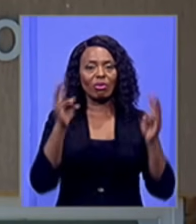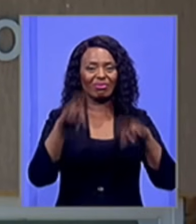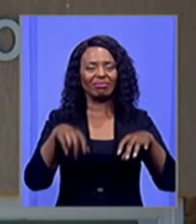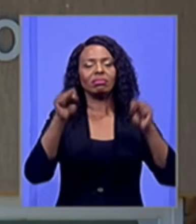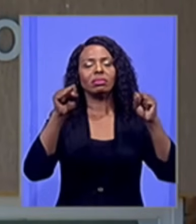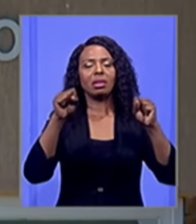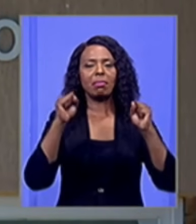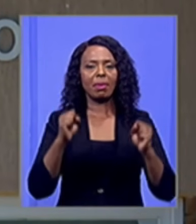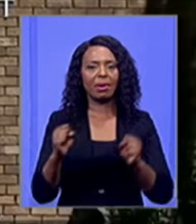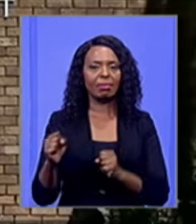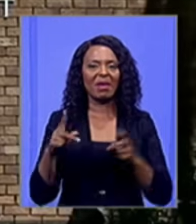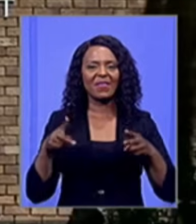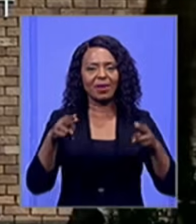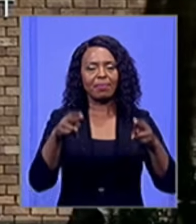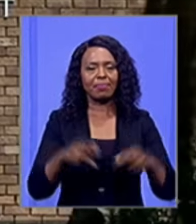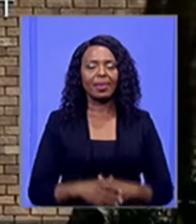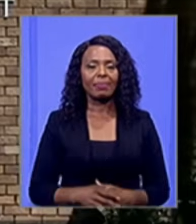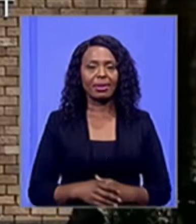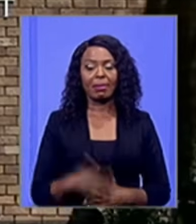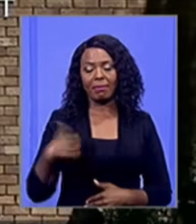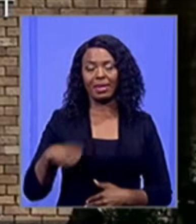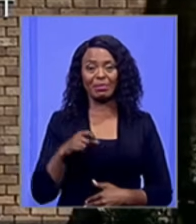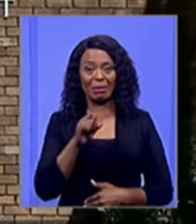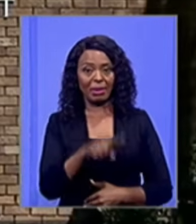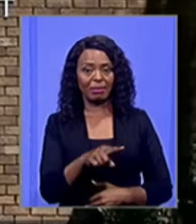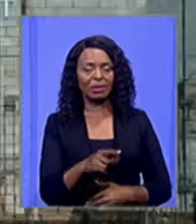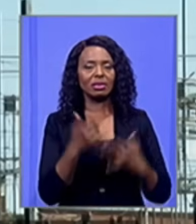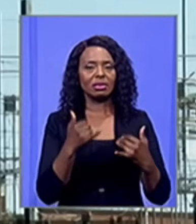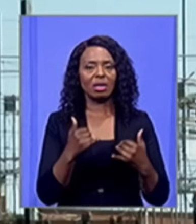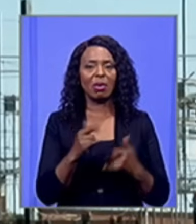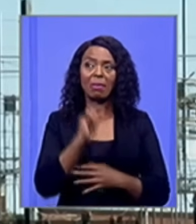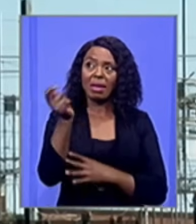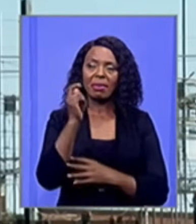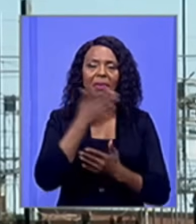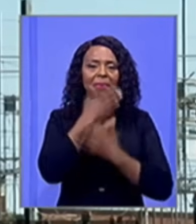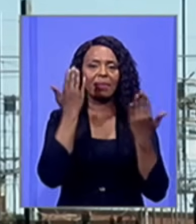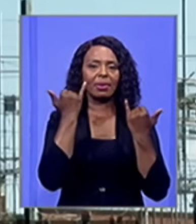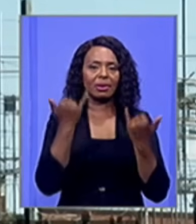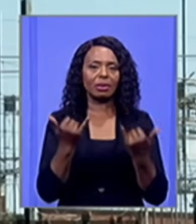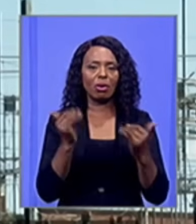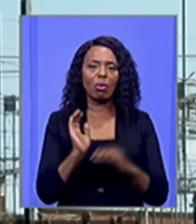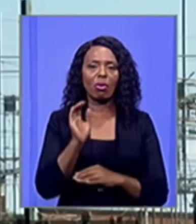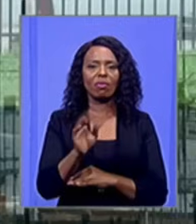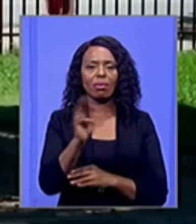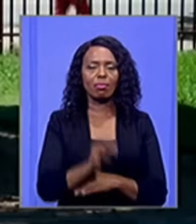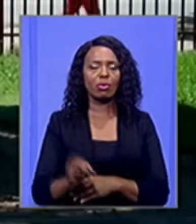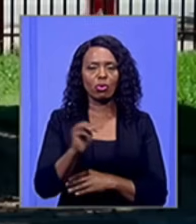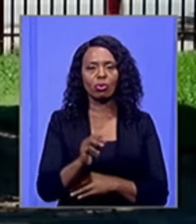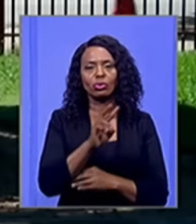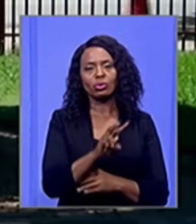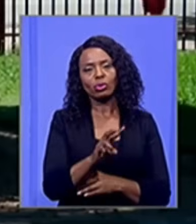motlakase. Ha jwale masepala ona o na le mokitlane wa diranta tse dimilione tse